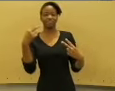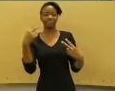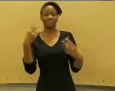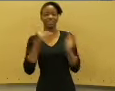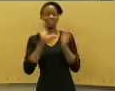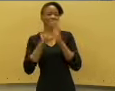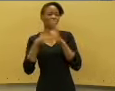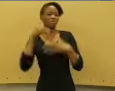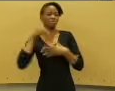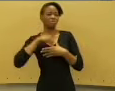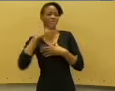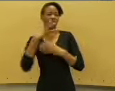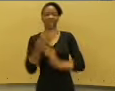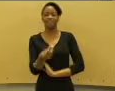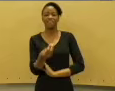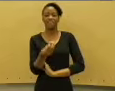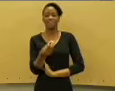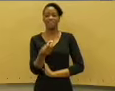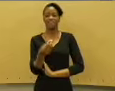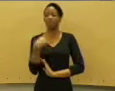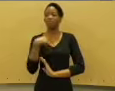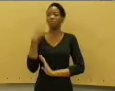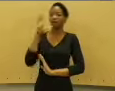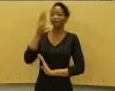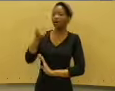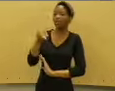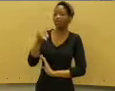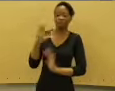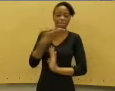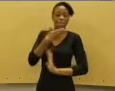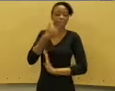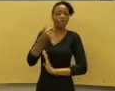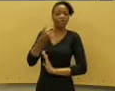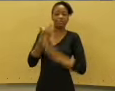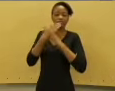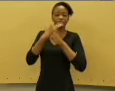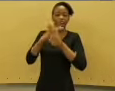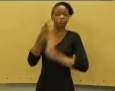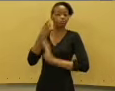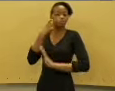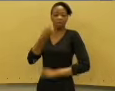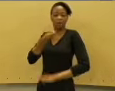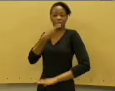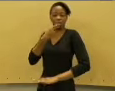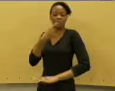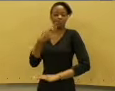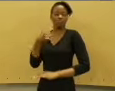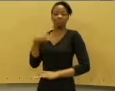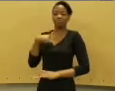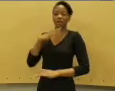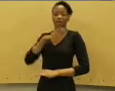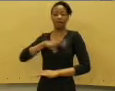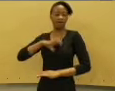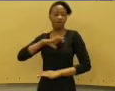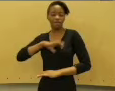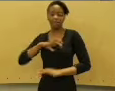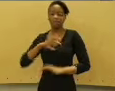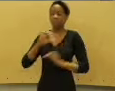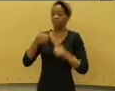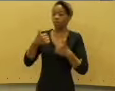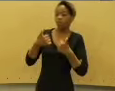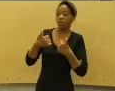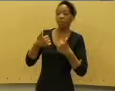control, you know. And what's the best birth control for me that won't make me uncomfortable, that won't jeopardize me,